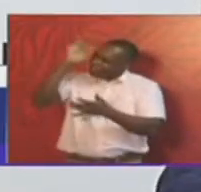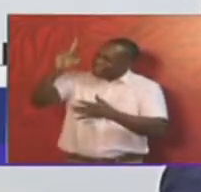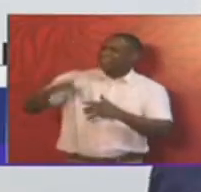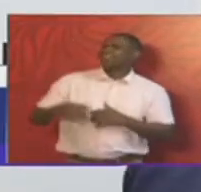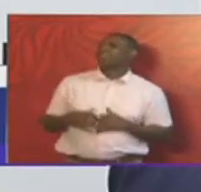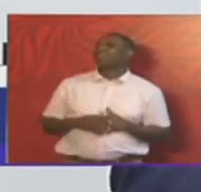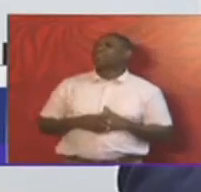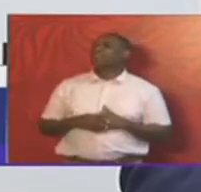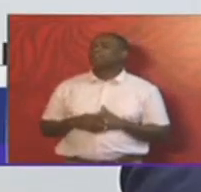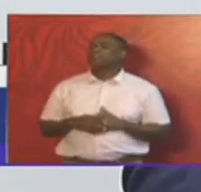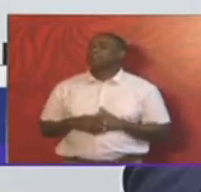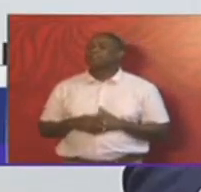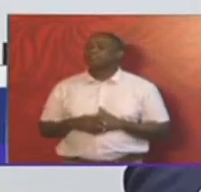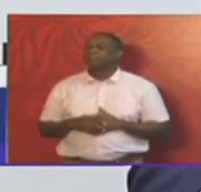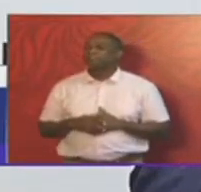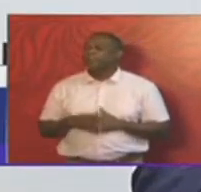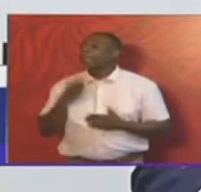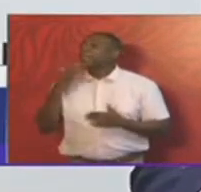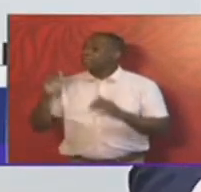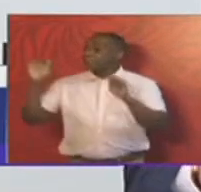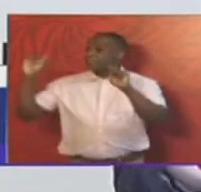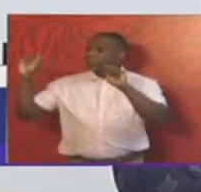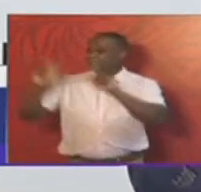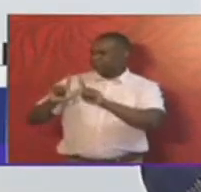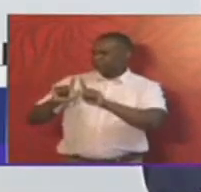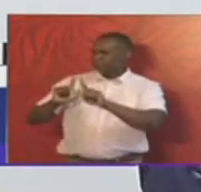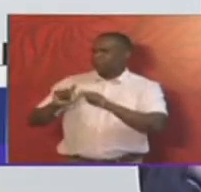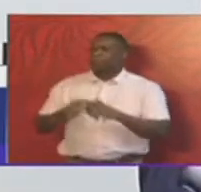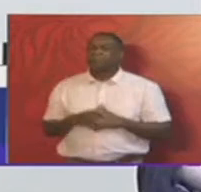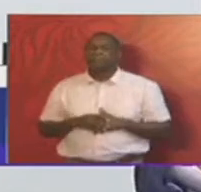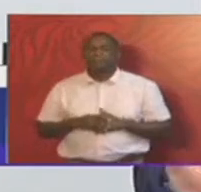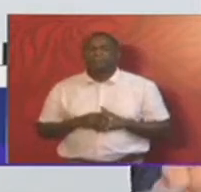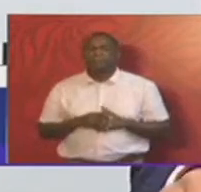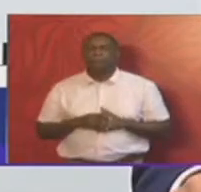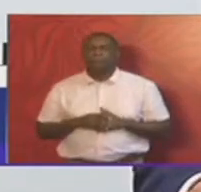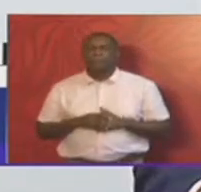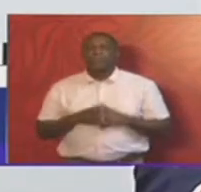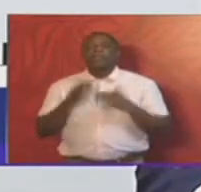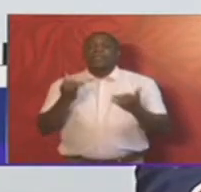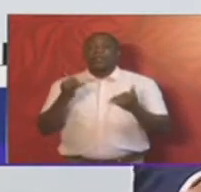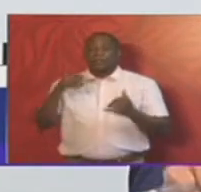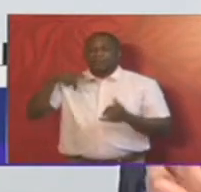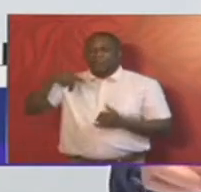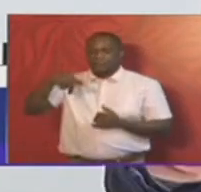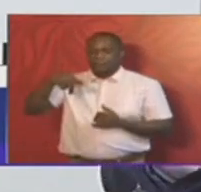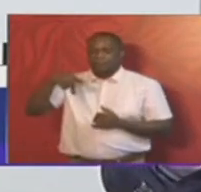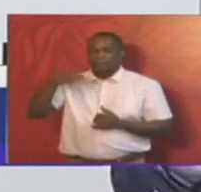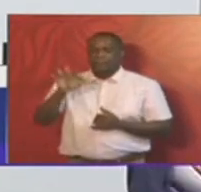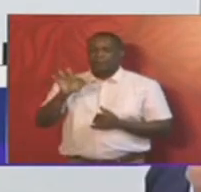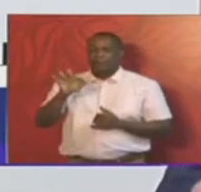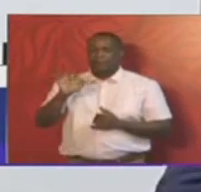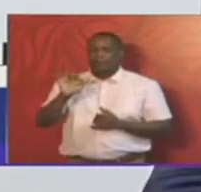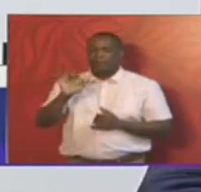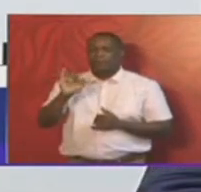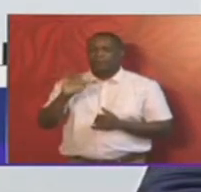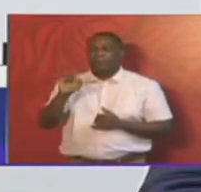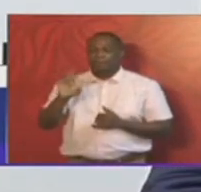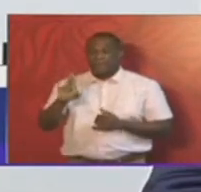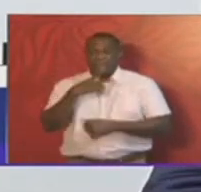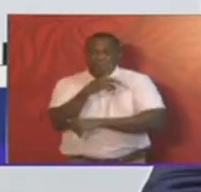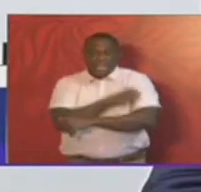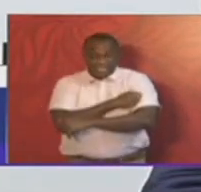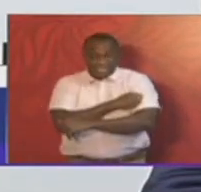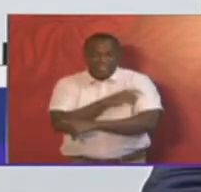I continue now, what are the figures that we have noticed with the Pfizer vaccine with our school-age